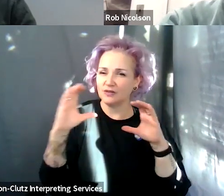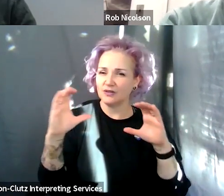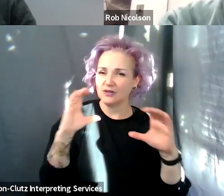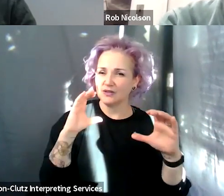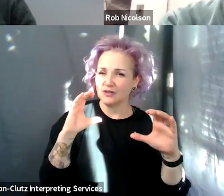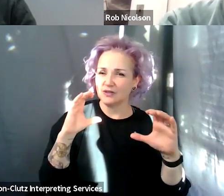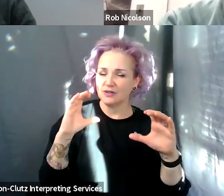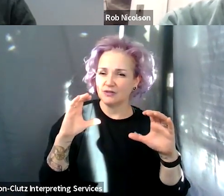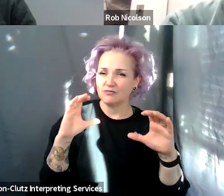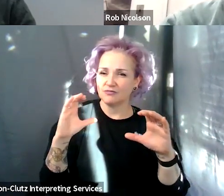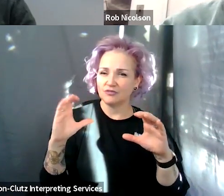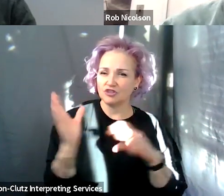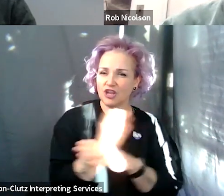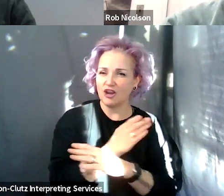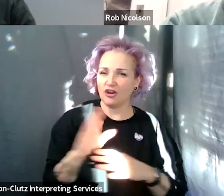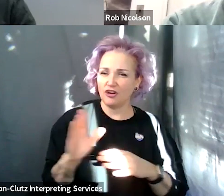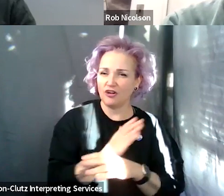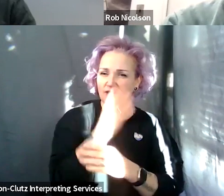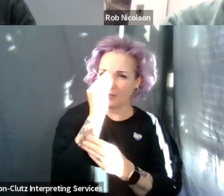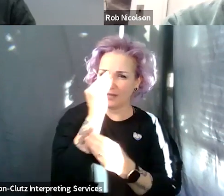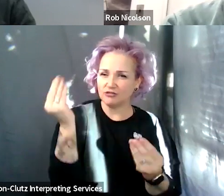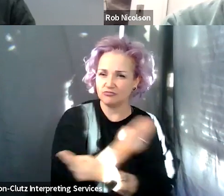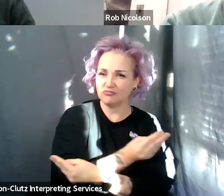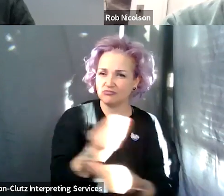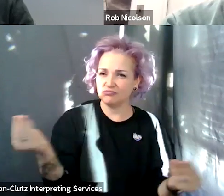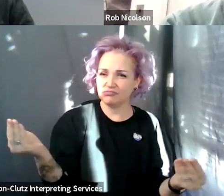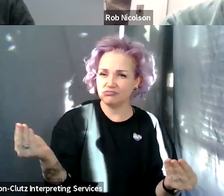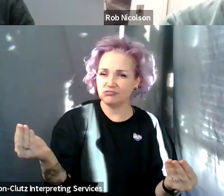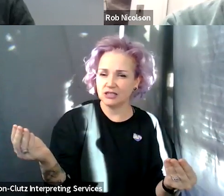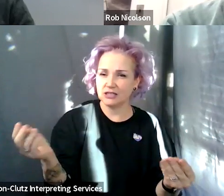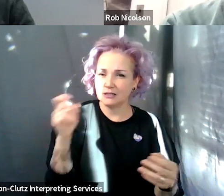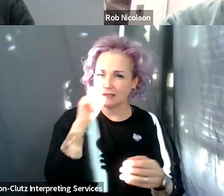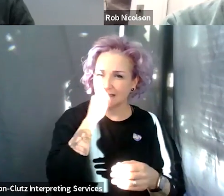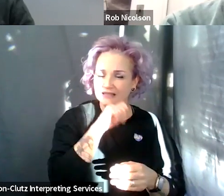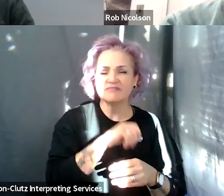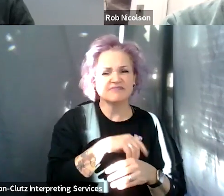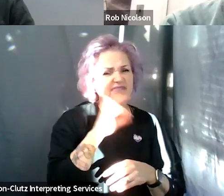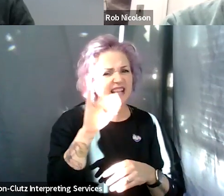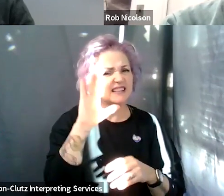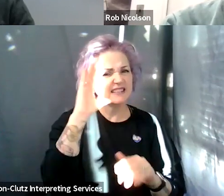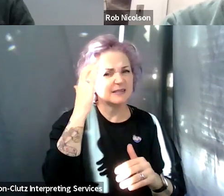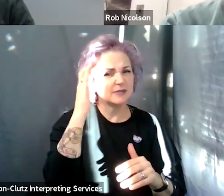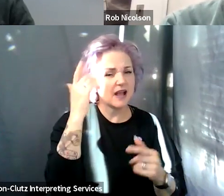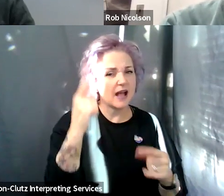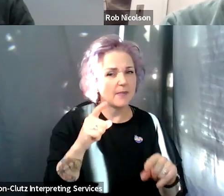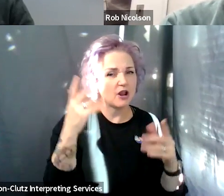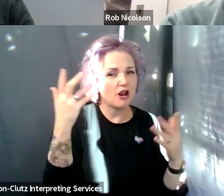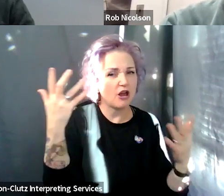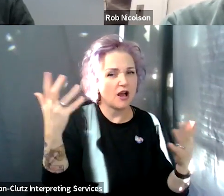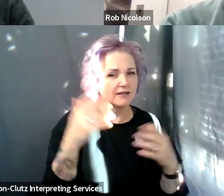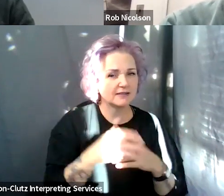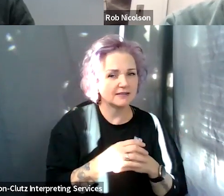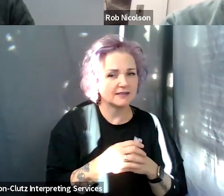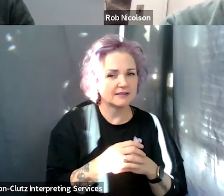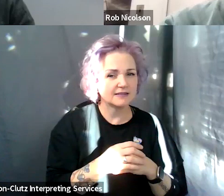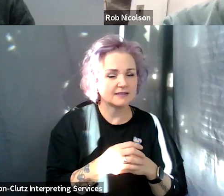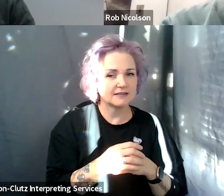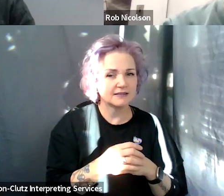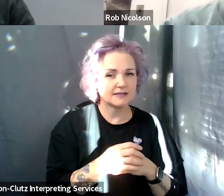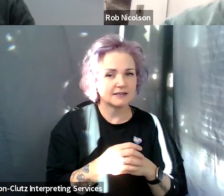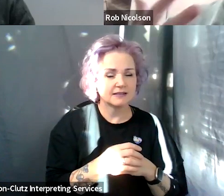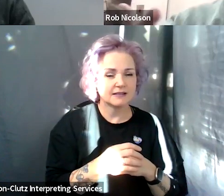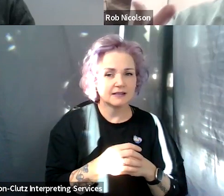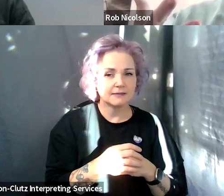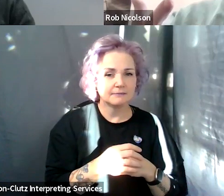problem everywhere, right? With people working in their own area, but not sort of cross collaborating or because obviously it's